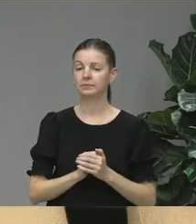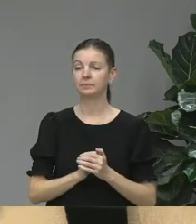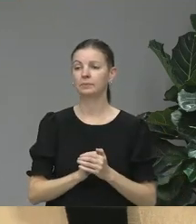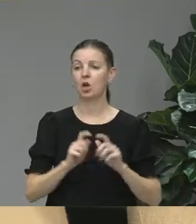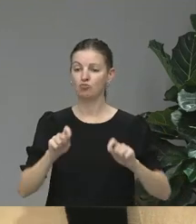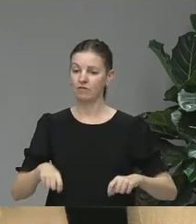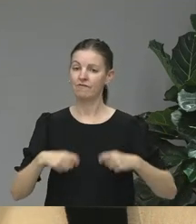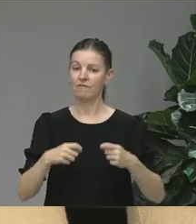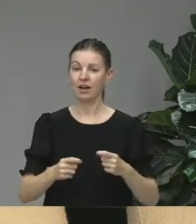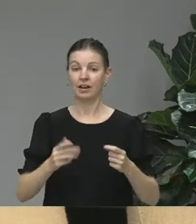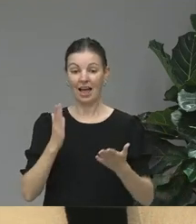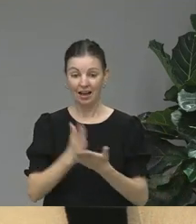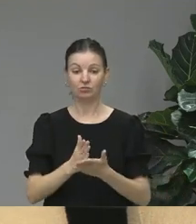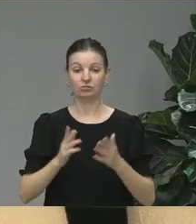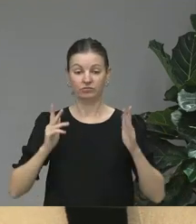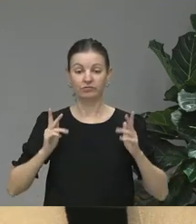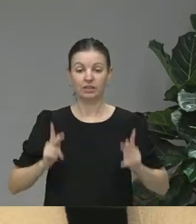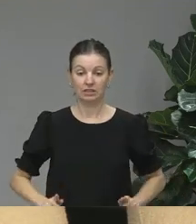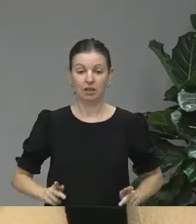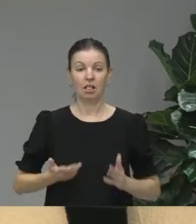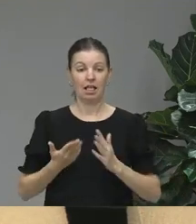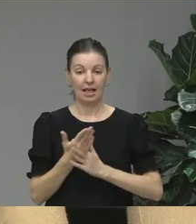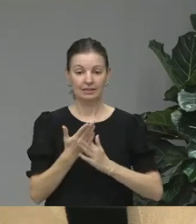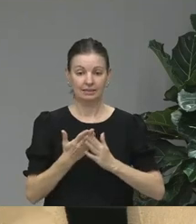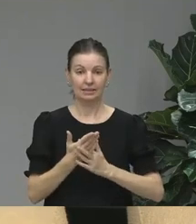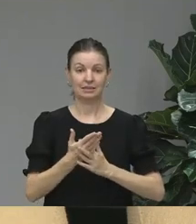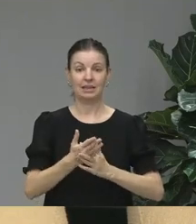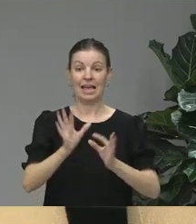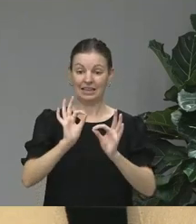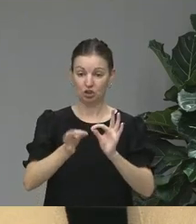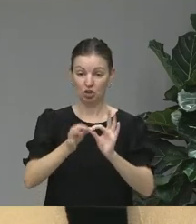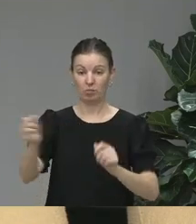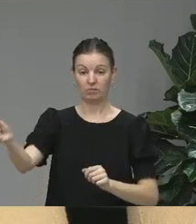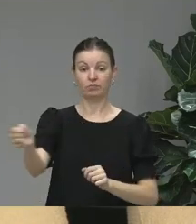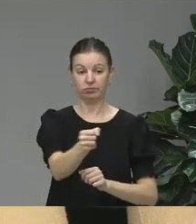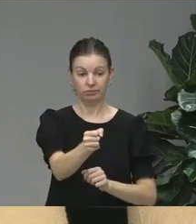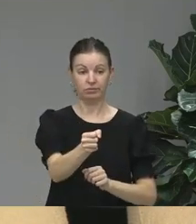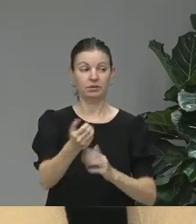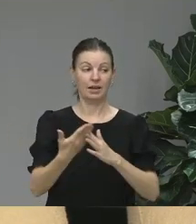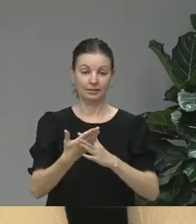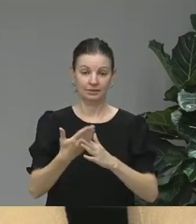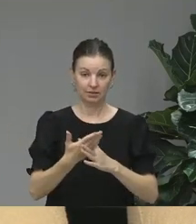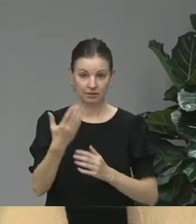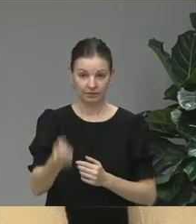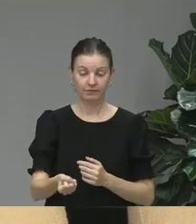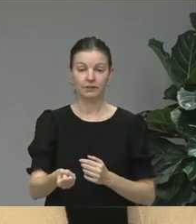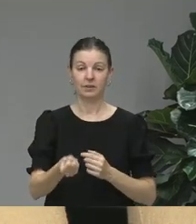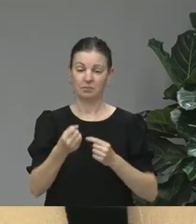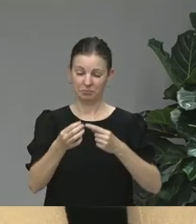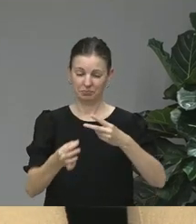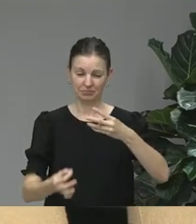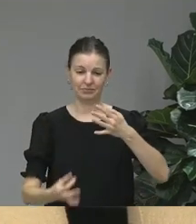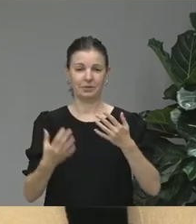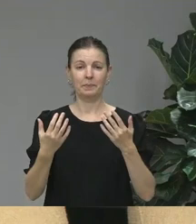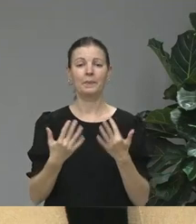proper physical access, the provision of proper interpretative access. There are so many elements in